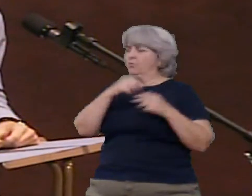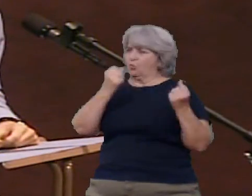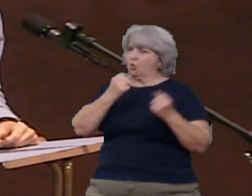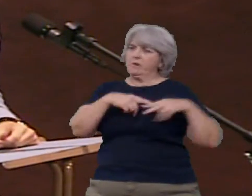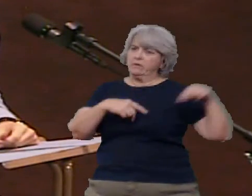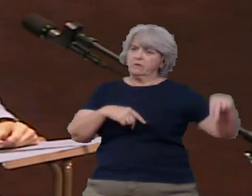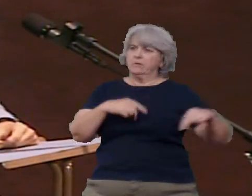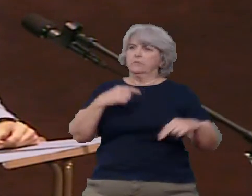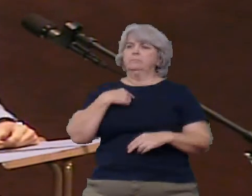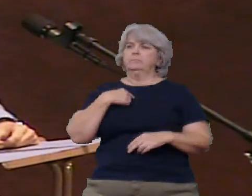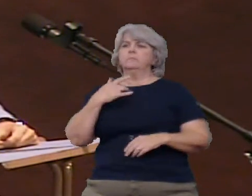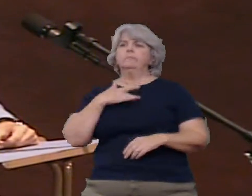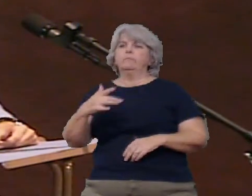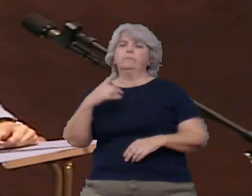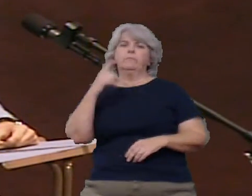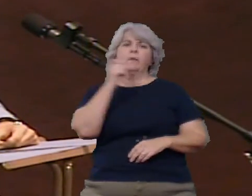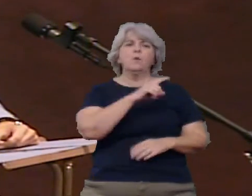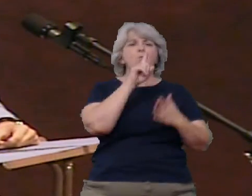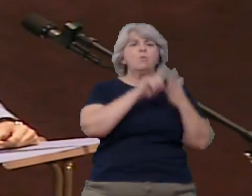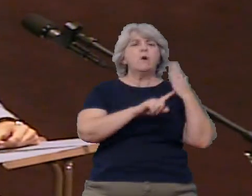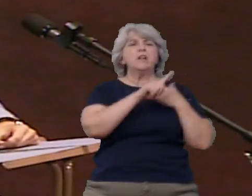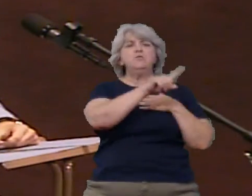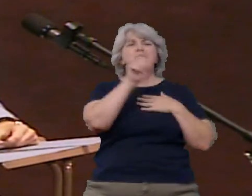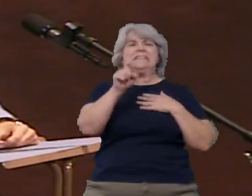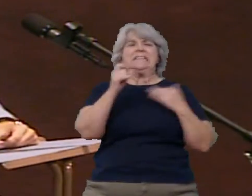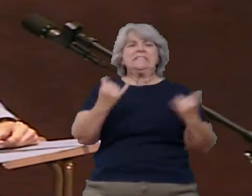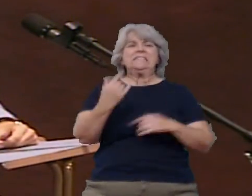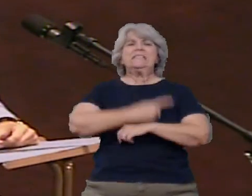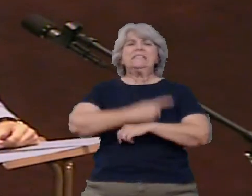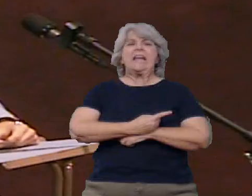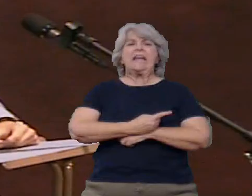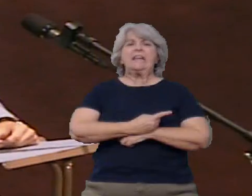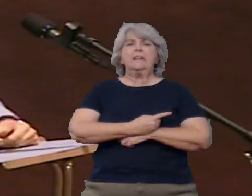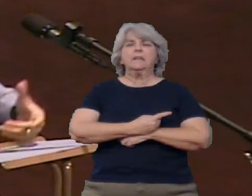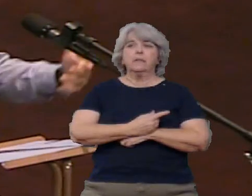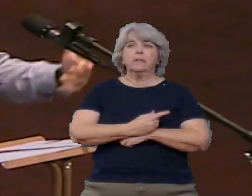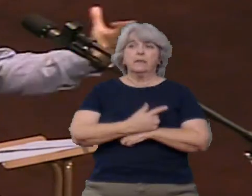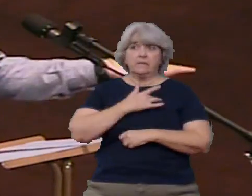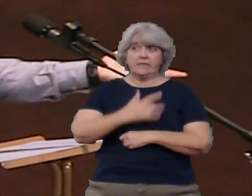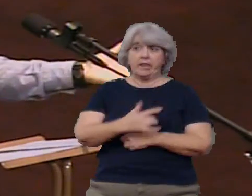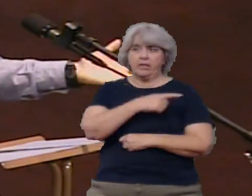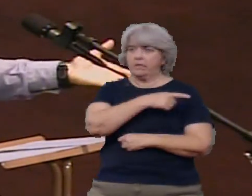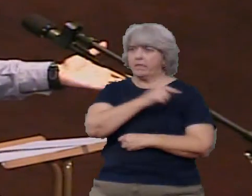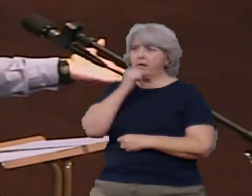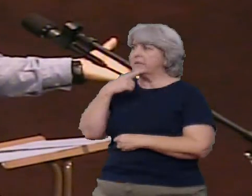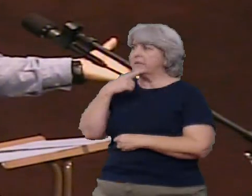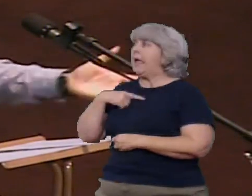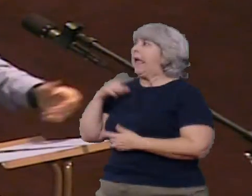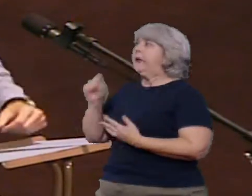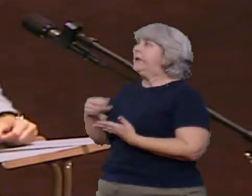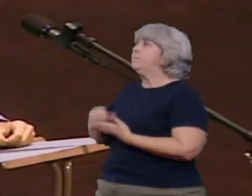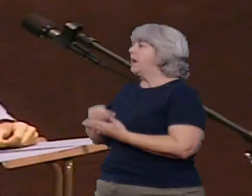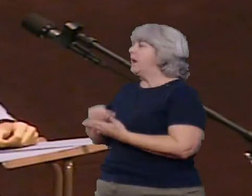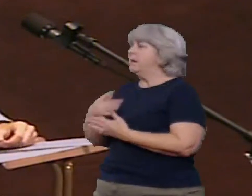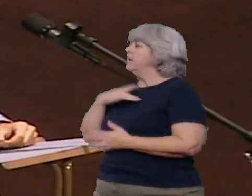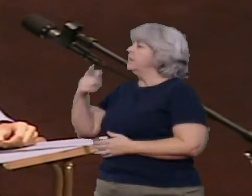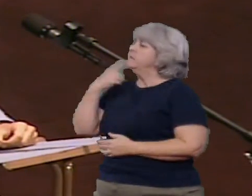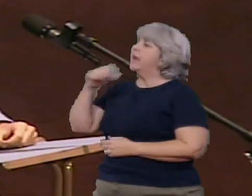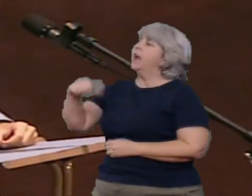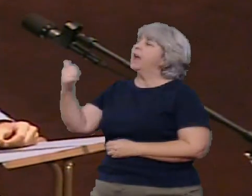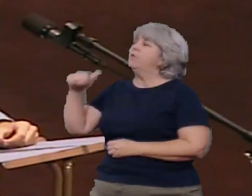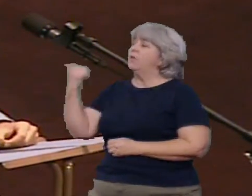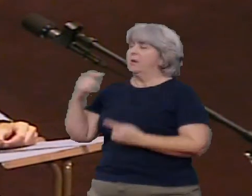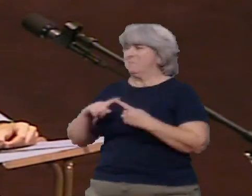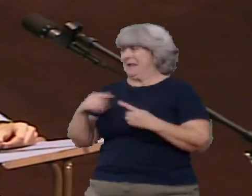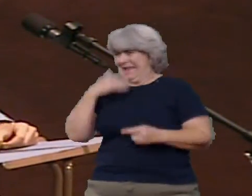to be, a lot of times they won't tell you money because they need something greater. In that particular case, I don't know if she was homeless or not. Don't know her situation